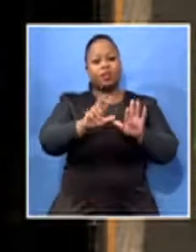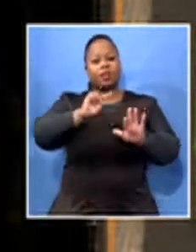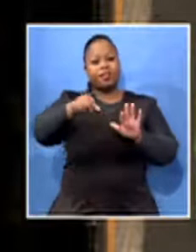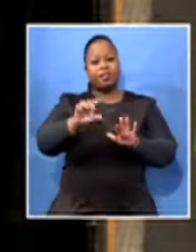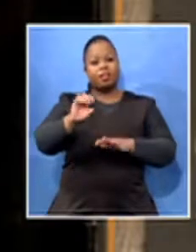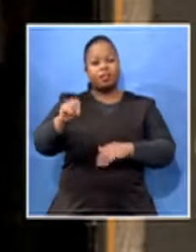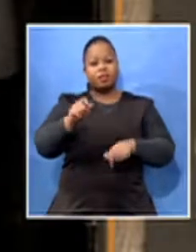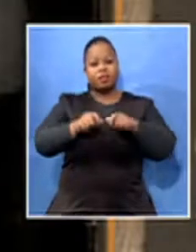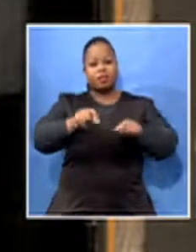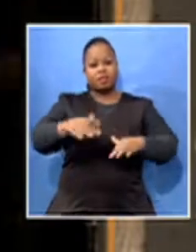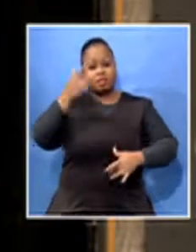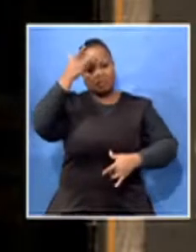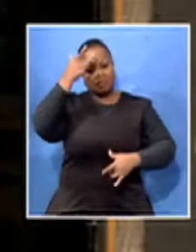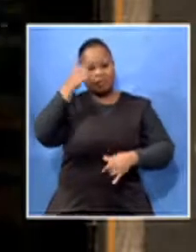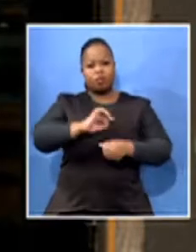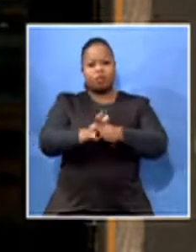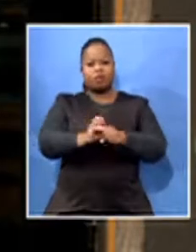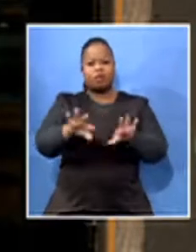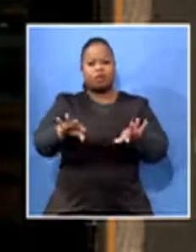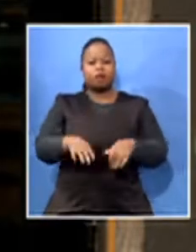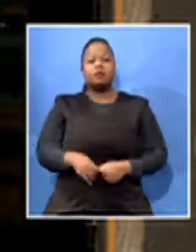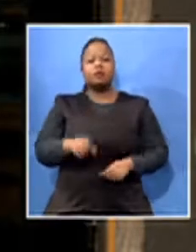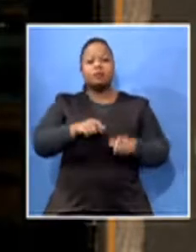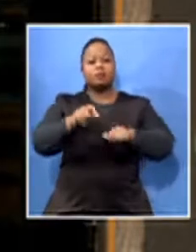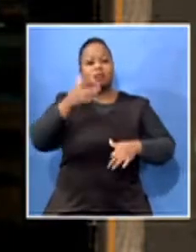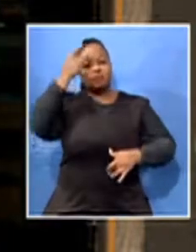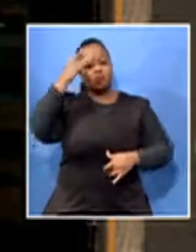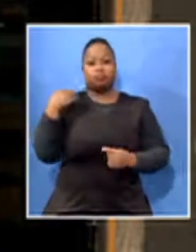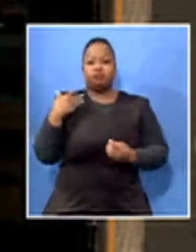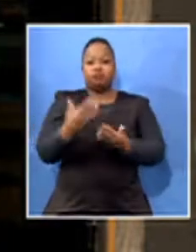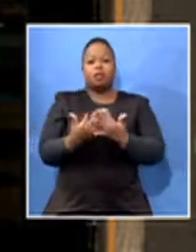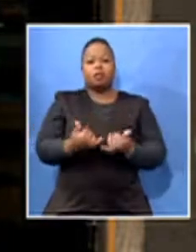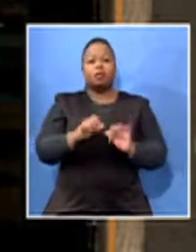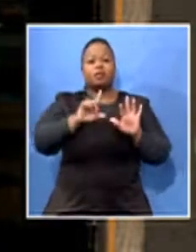to coronavirus infections. The number of confirmed cases now stands at